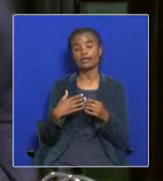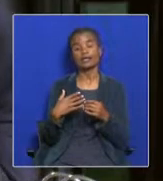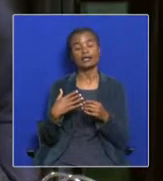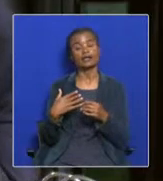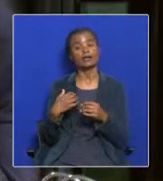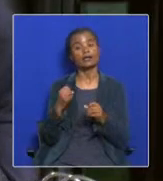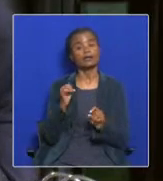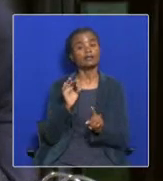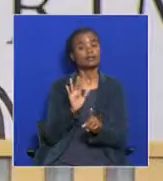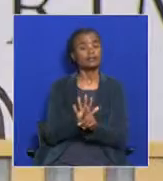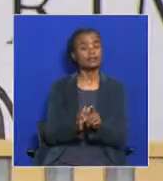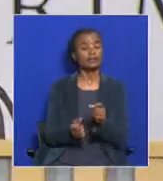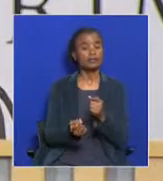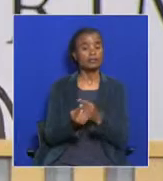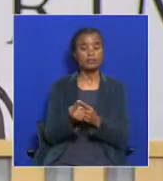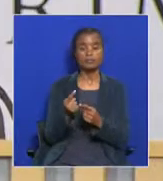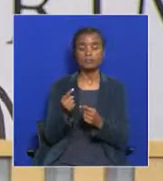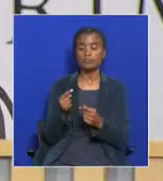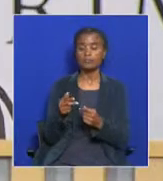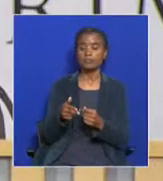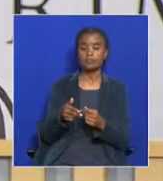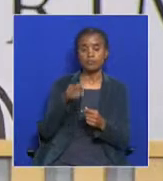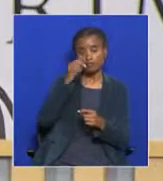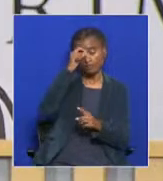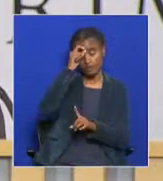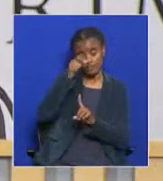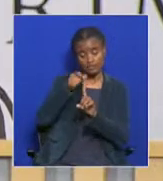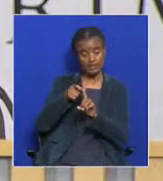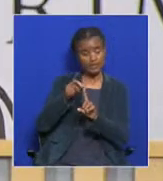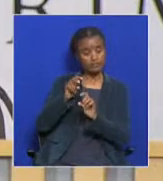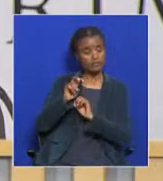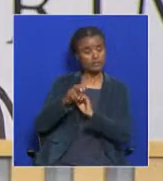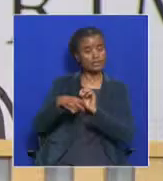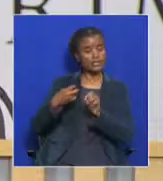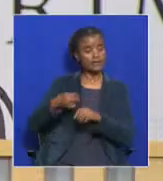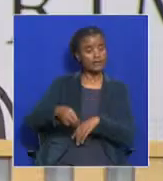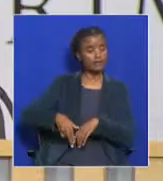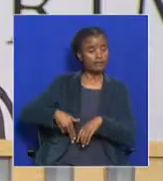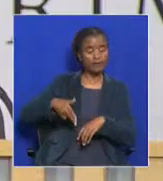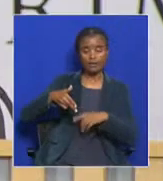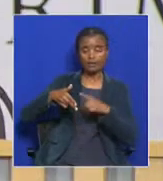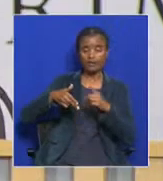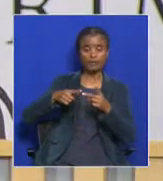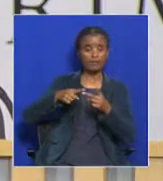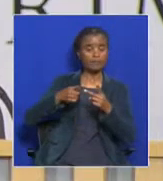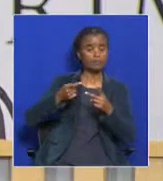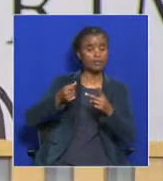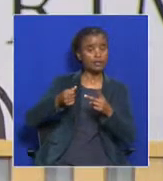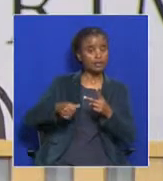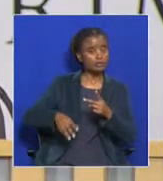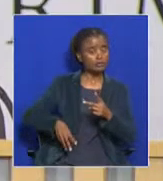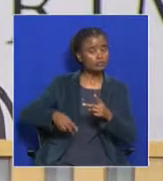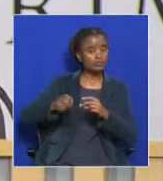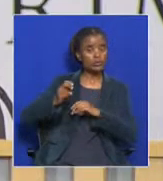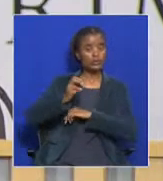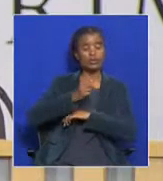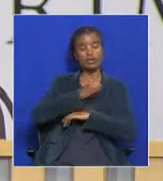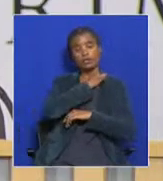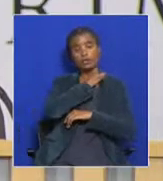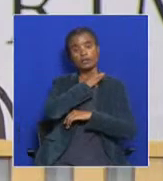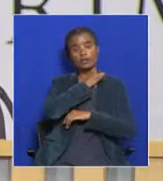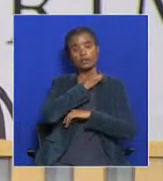firearms or policemen robbed for monies that they were carrying, which happened not too long ago,